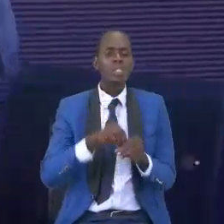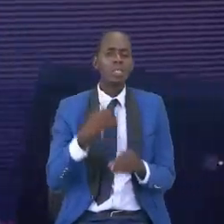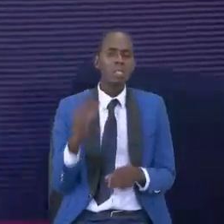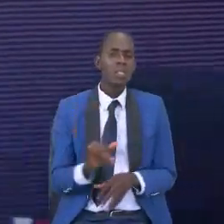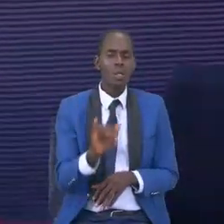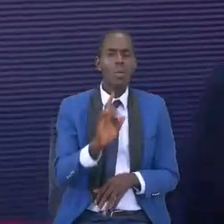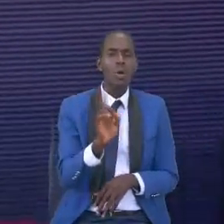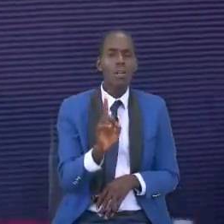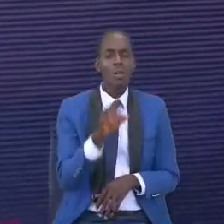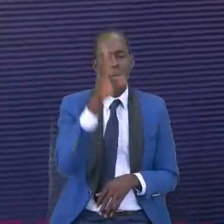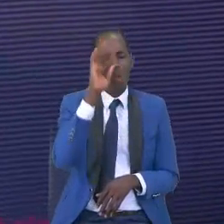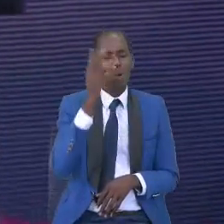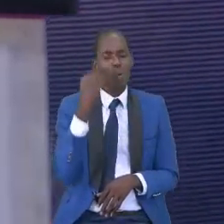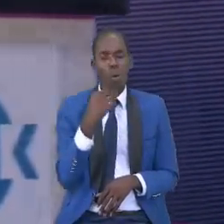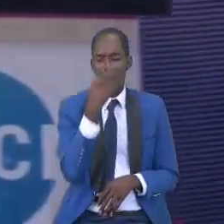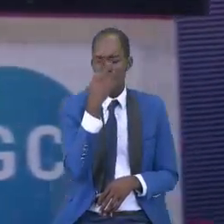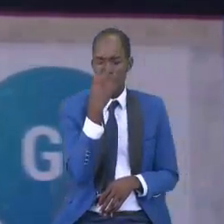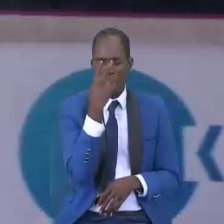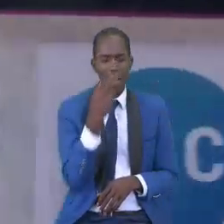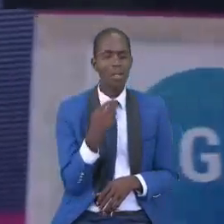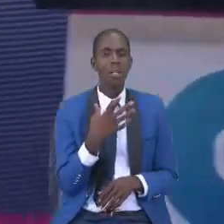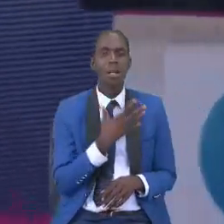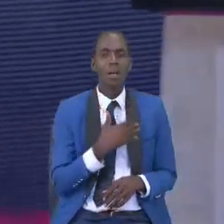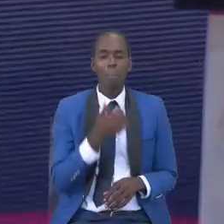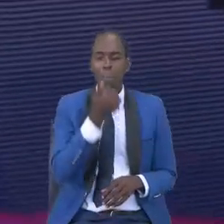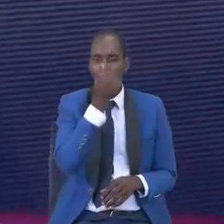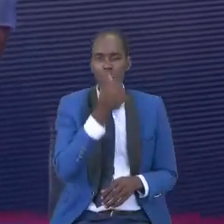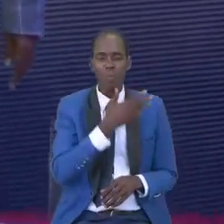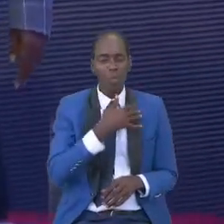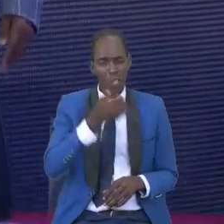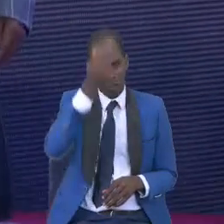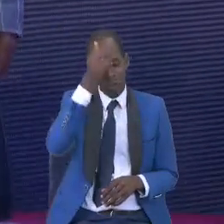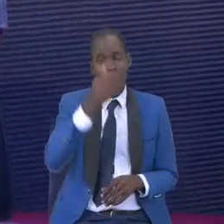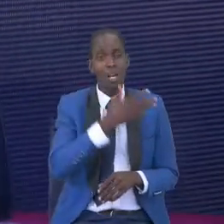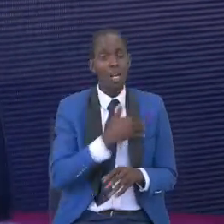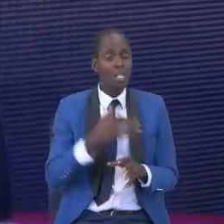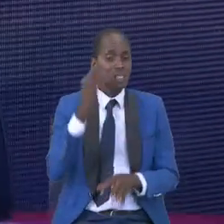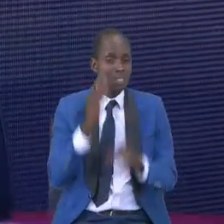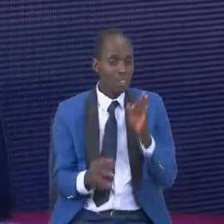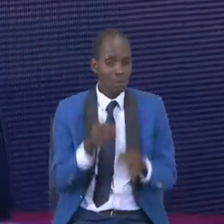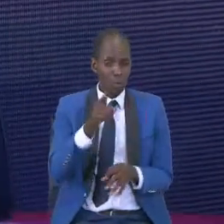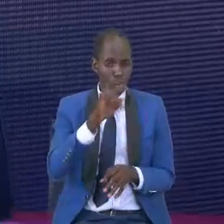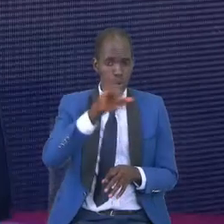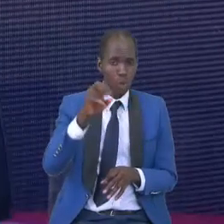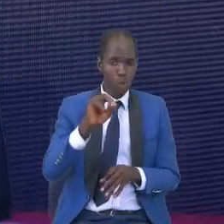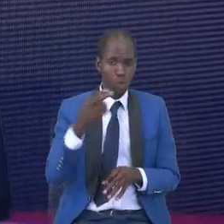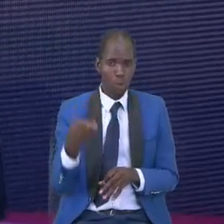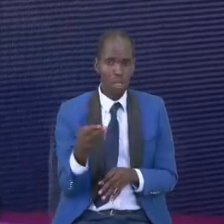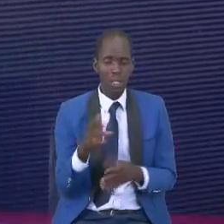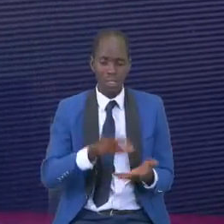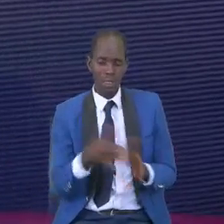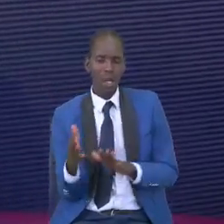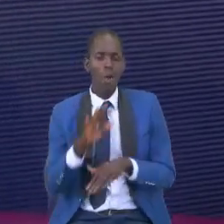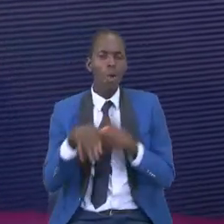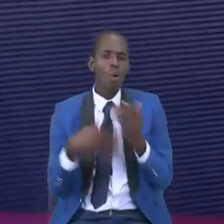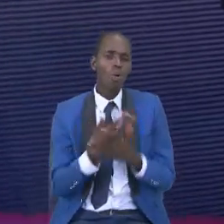sleeping. Jonah, if you died in this condition, all the good things you had done in your life, according to the story